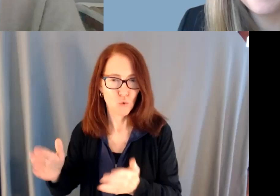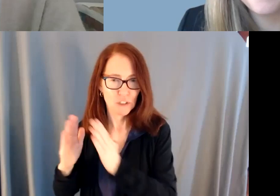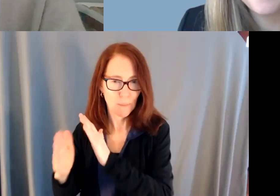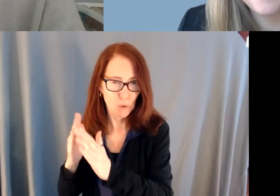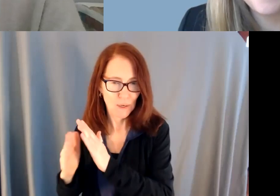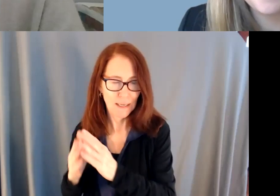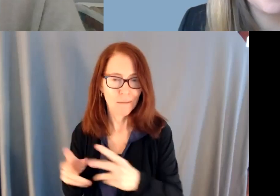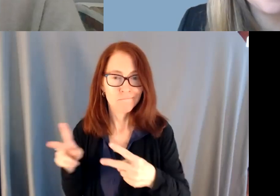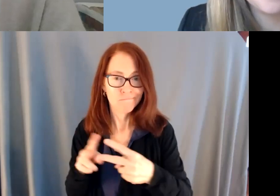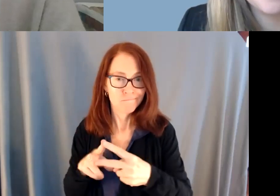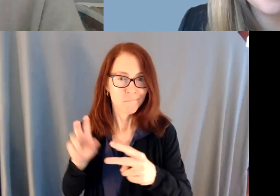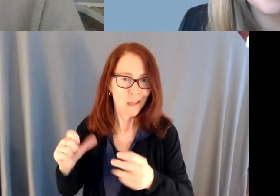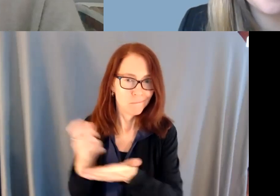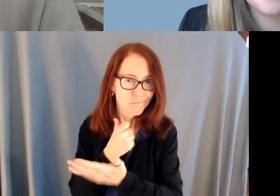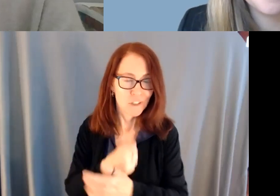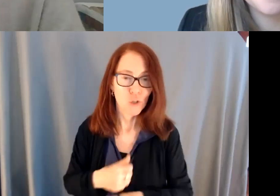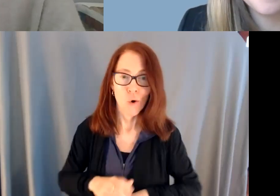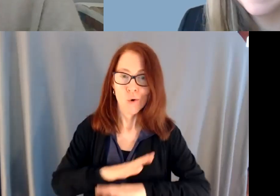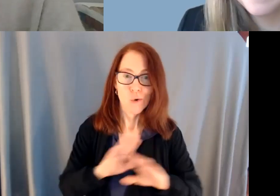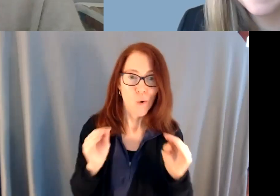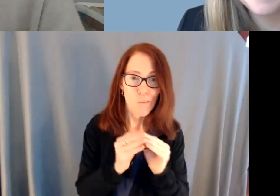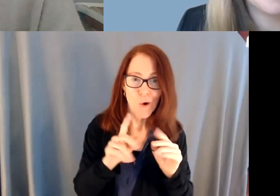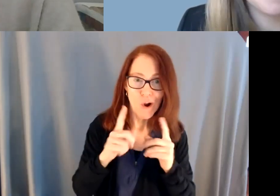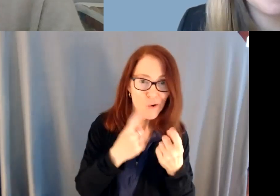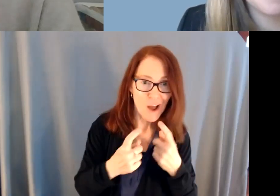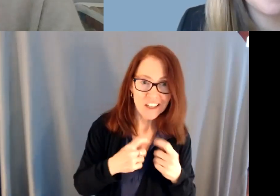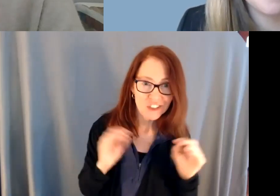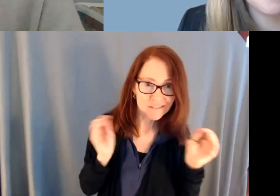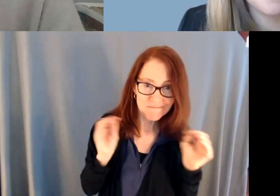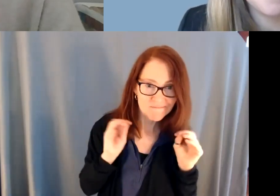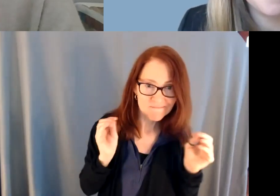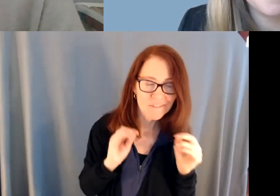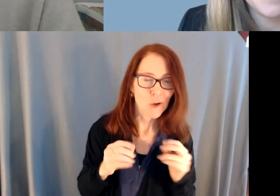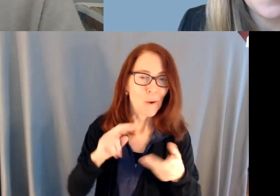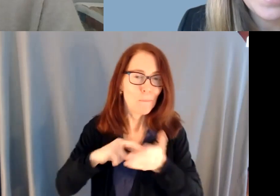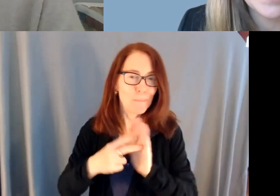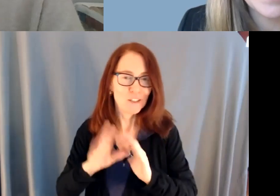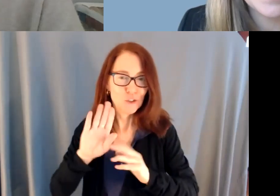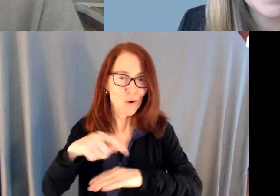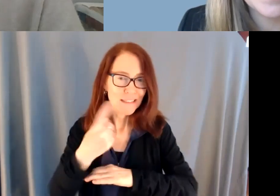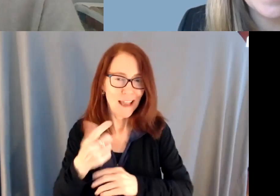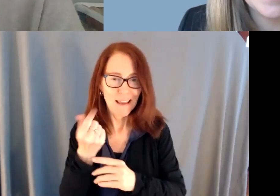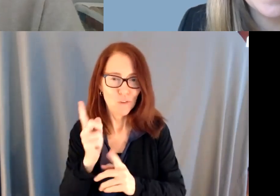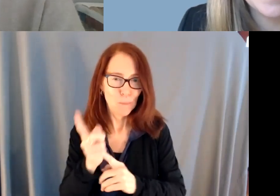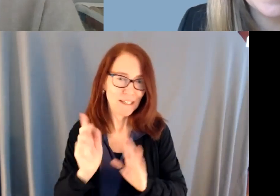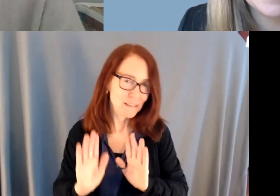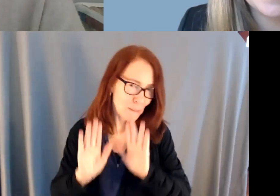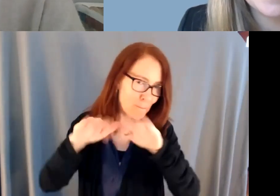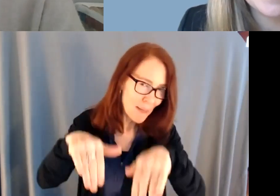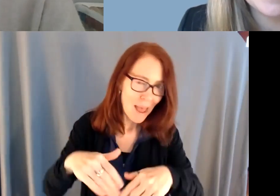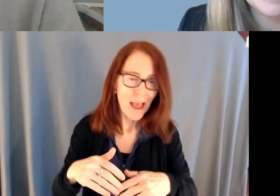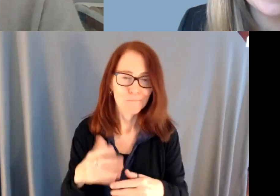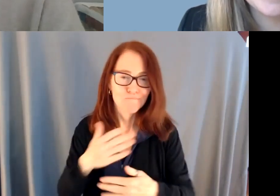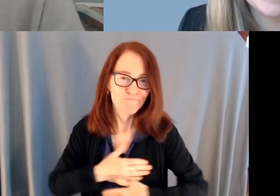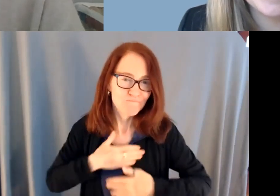other questions, I think maybe we can give everyone a few minutes back of their day. Thank you again, Julia. We really, really appreciate